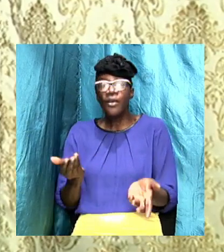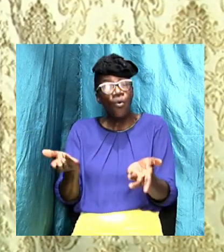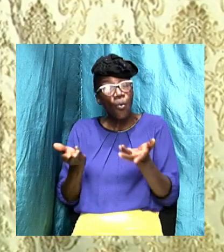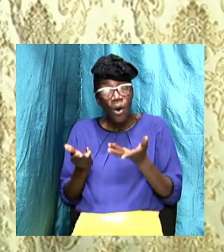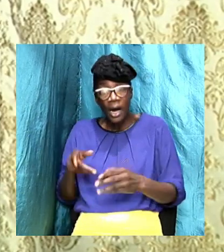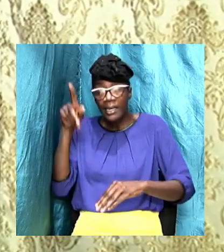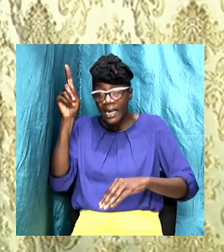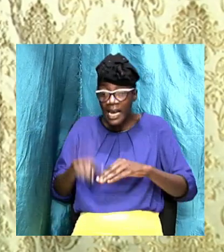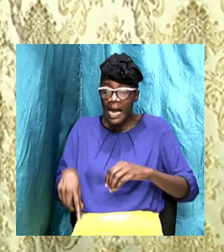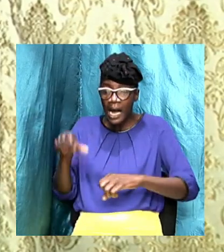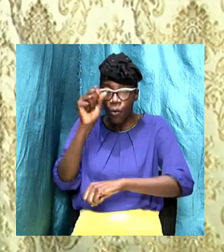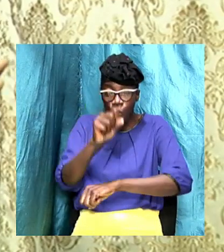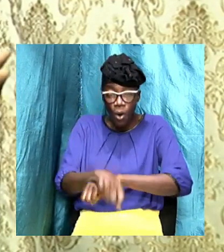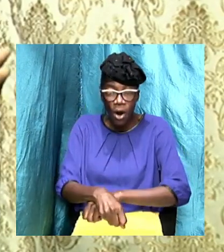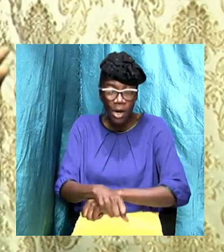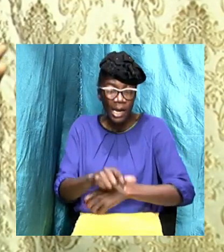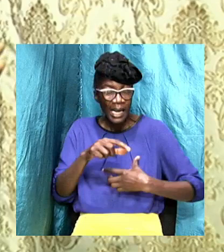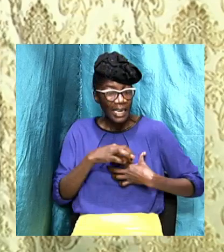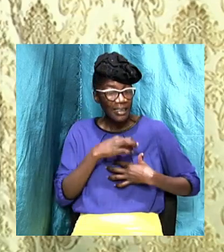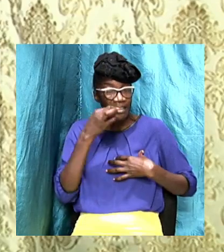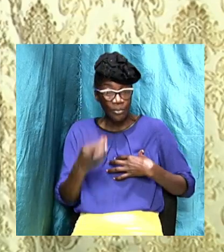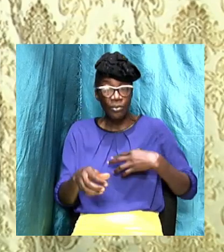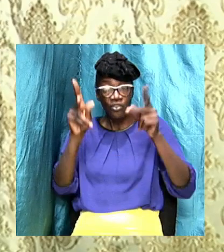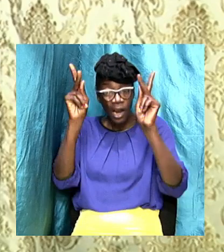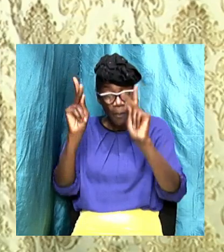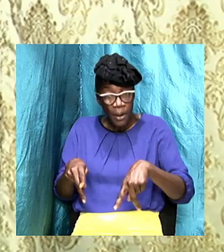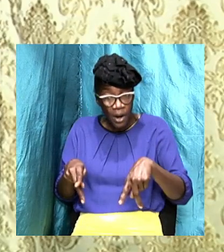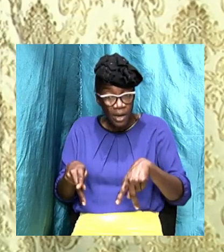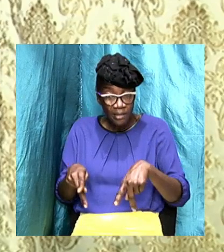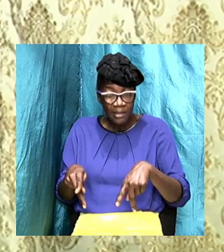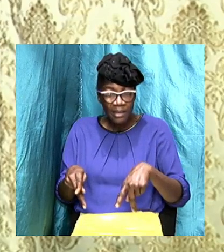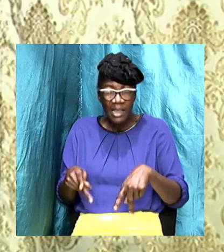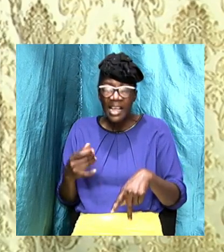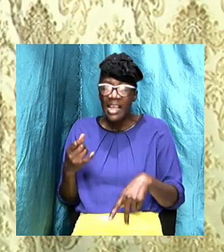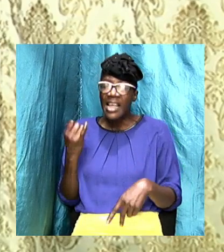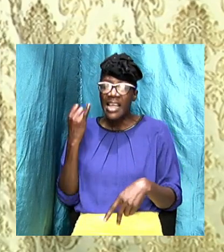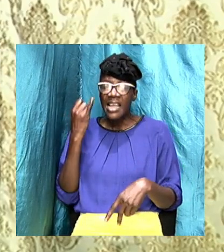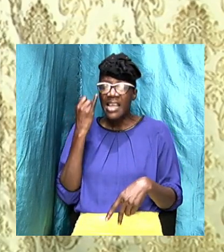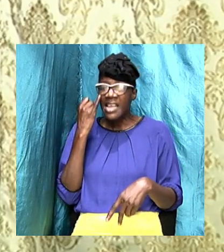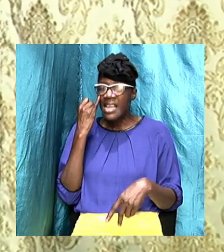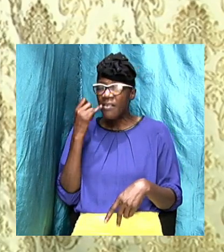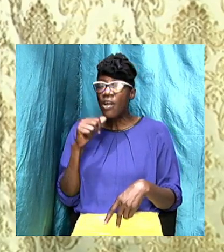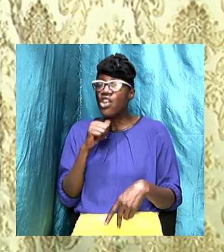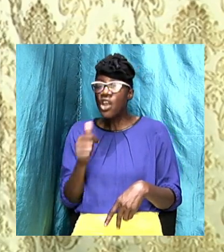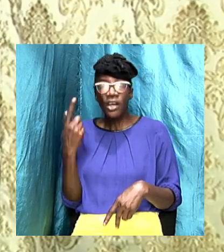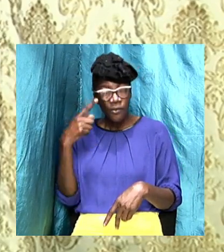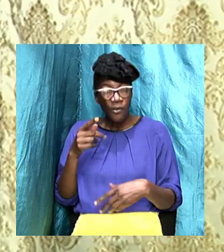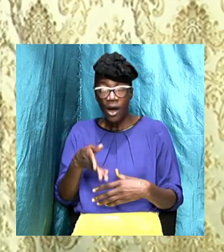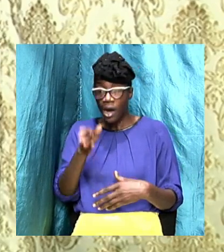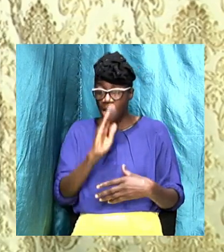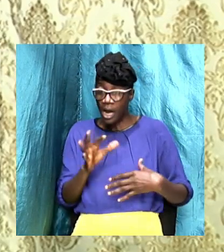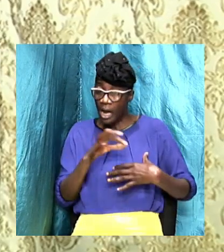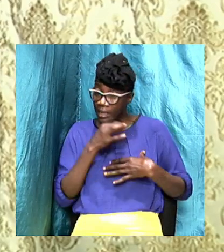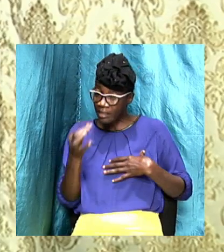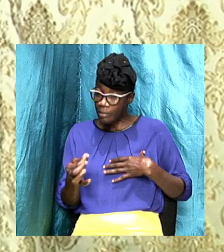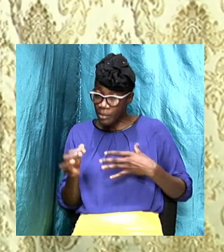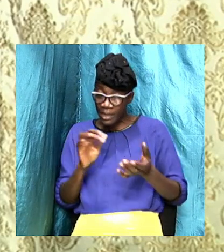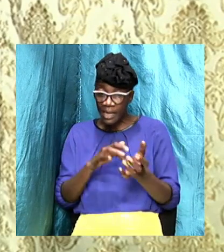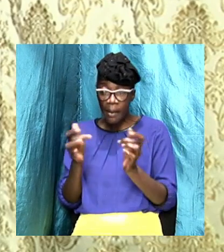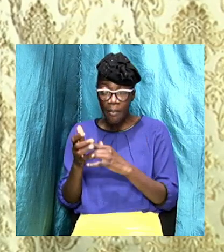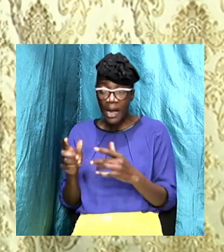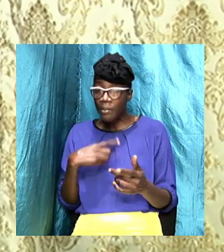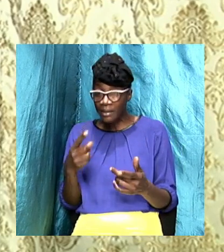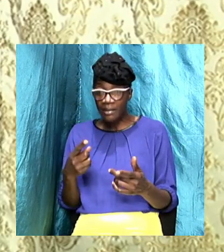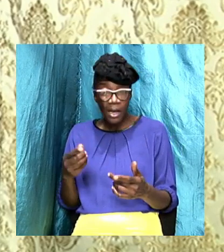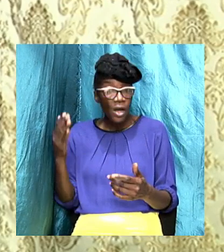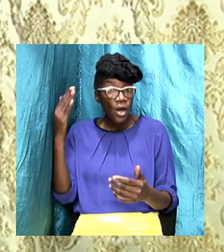as a spiritual being if it is not for the Spirit of God. And here the Bible is telling us, we know David as a